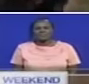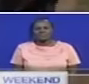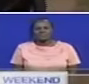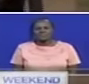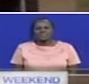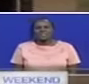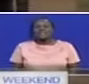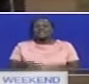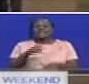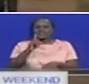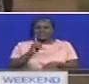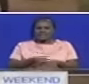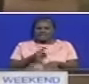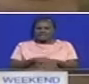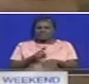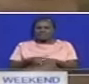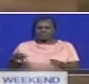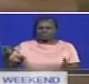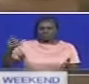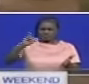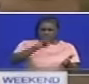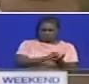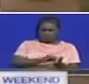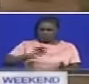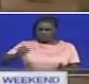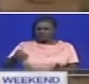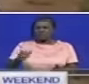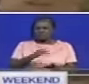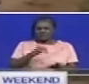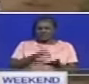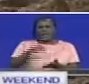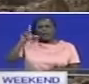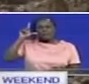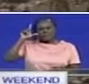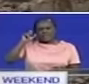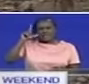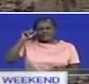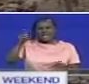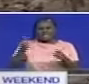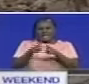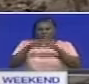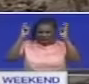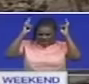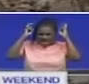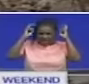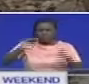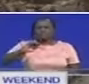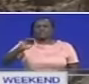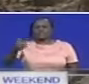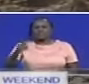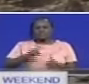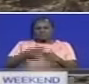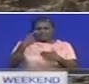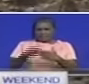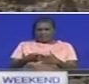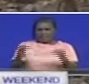The moment you leave Moyale airstrip near the town center, the picture is that of a ghost town. And then you meet